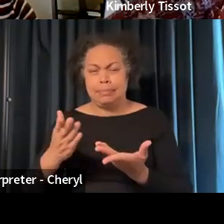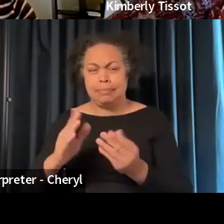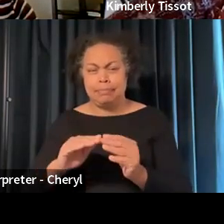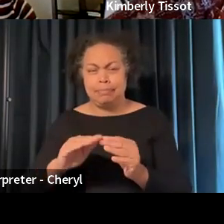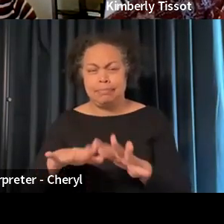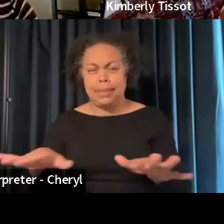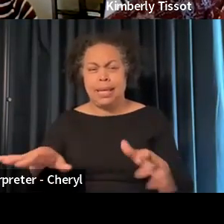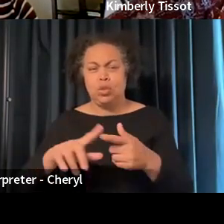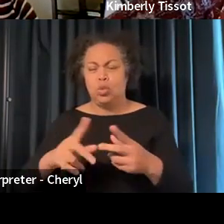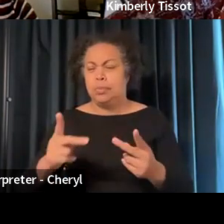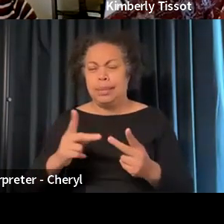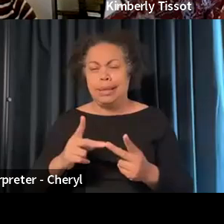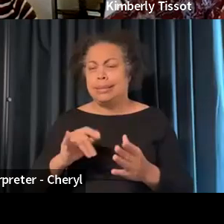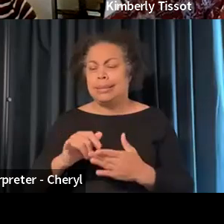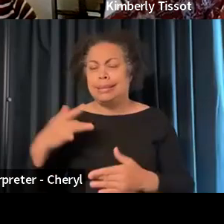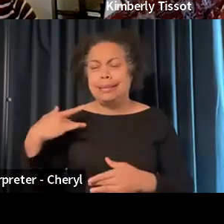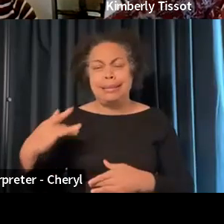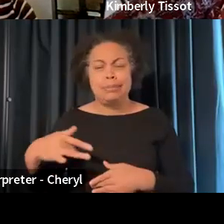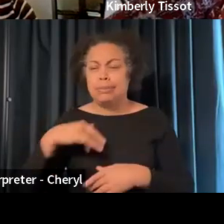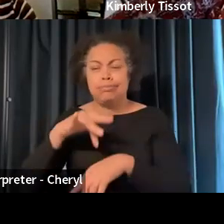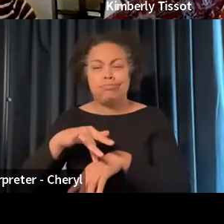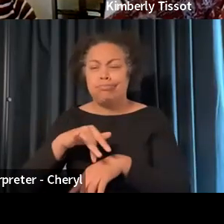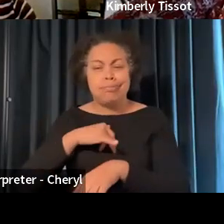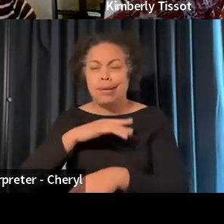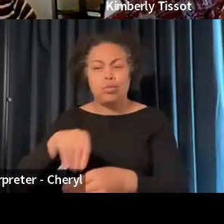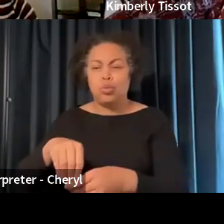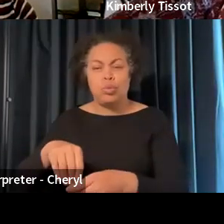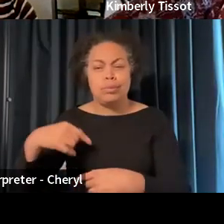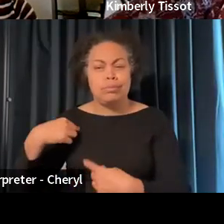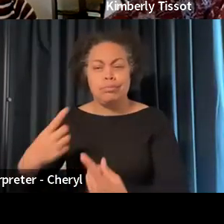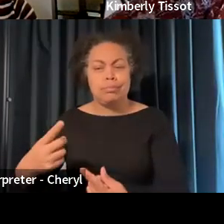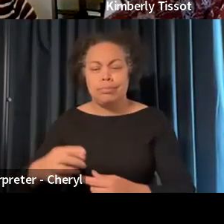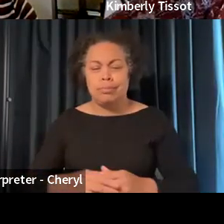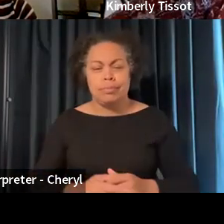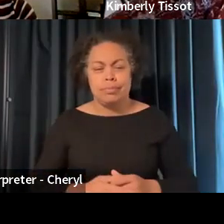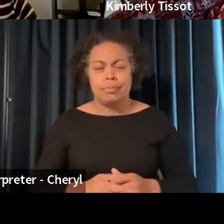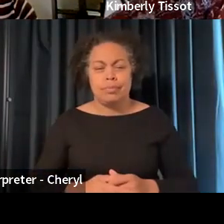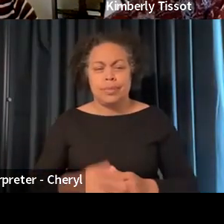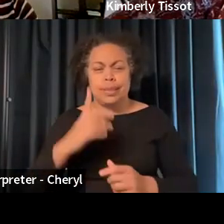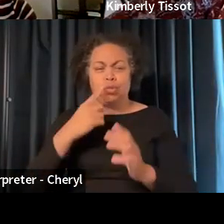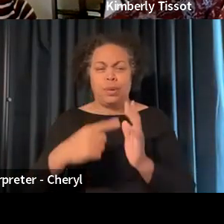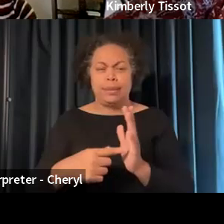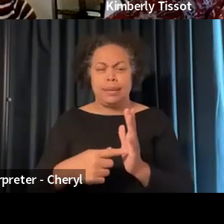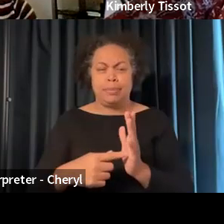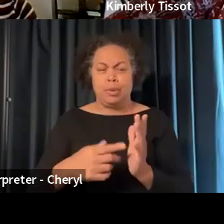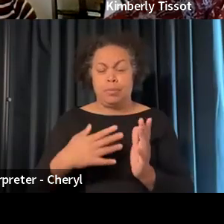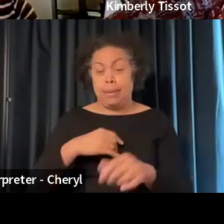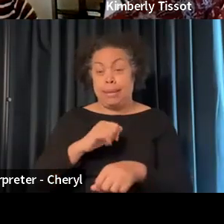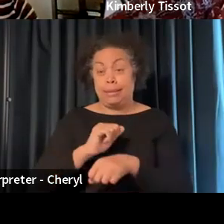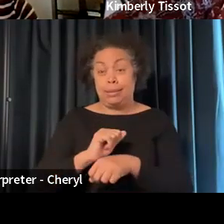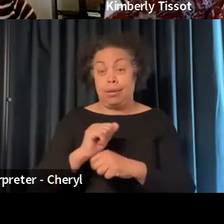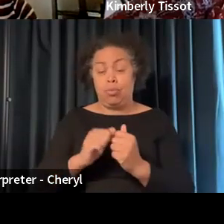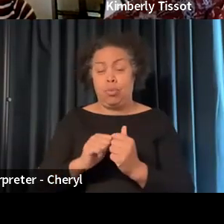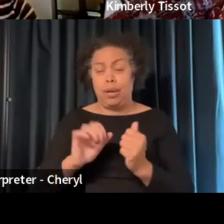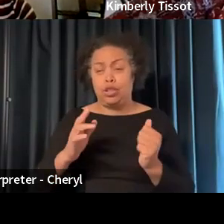that it has not traditionally been. For example, in my job at the Charleston